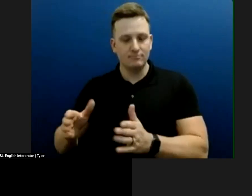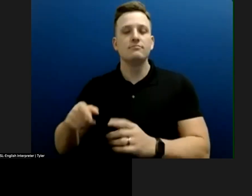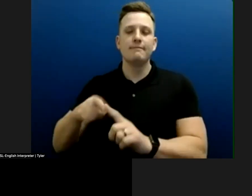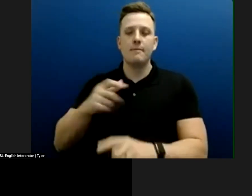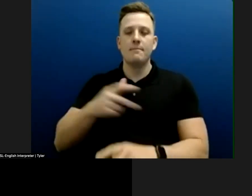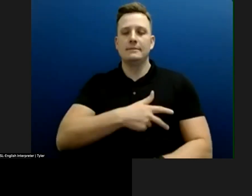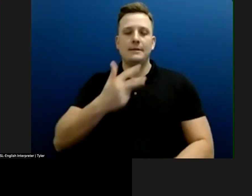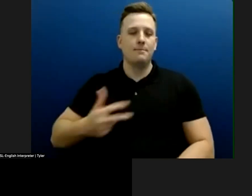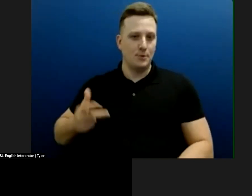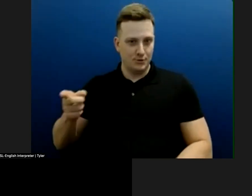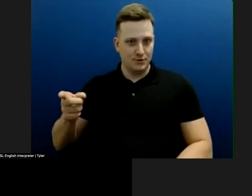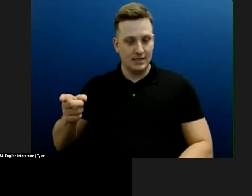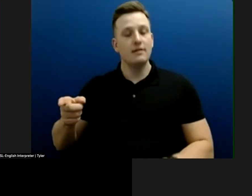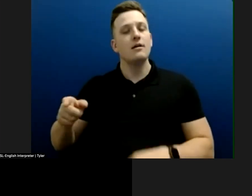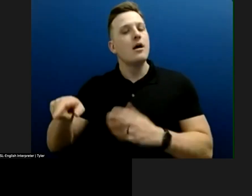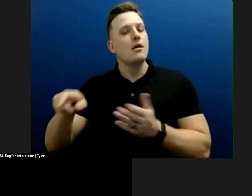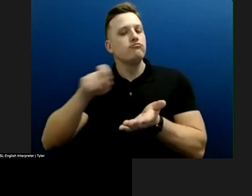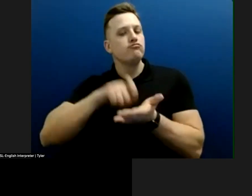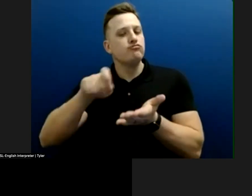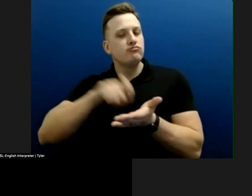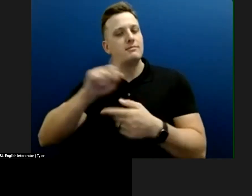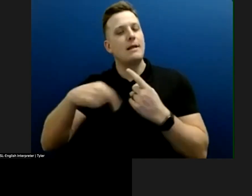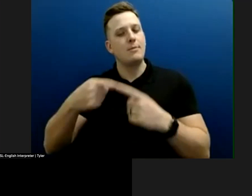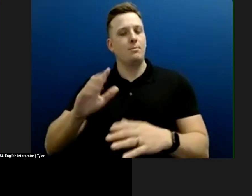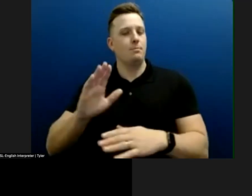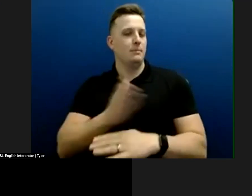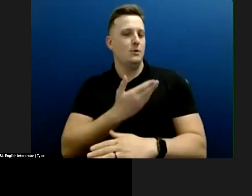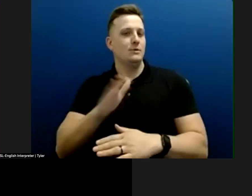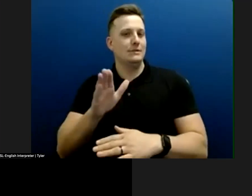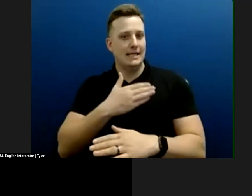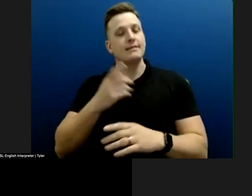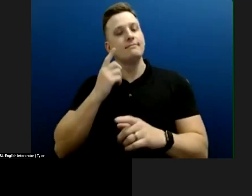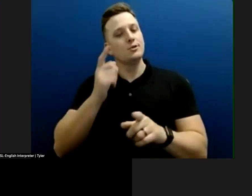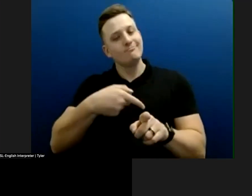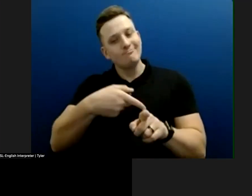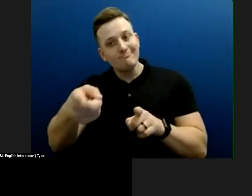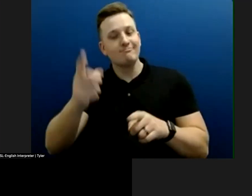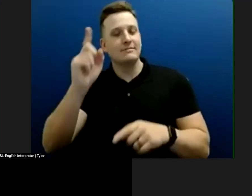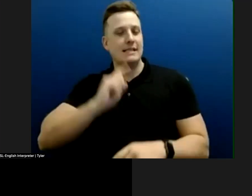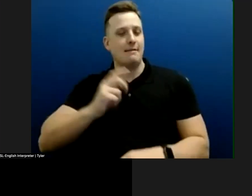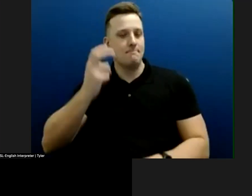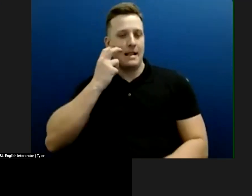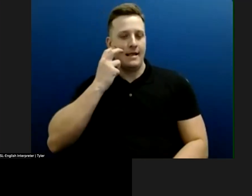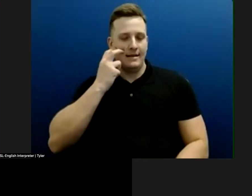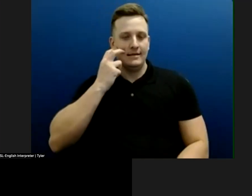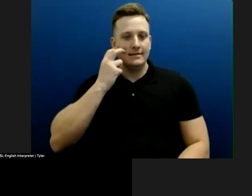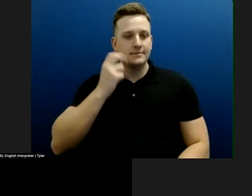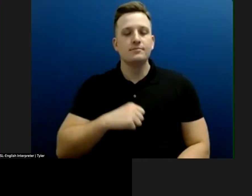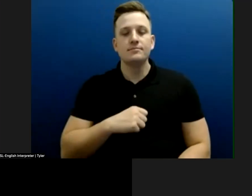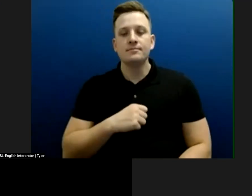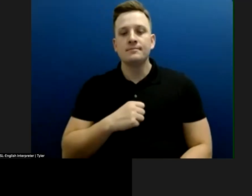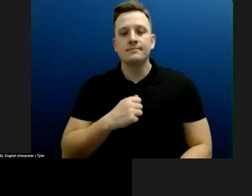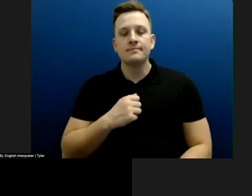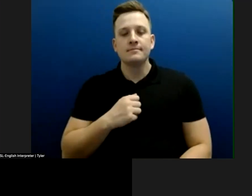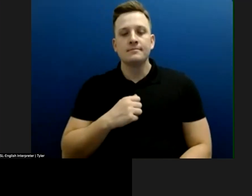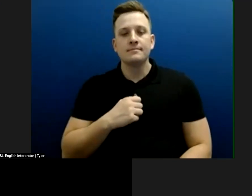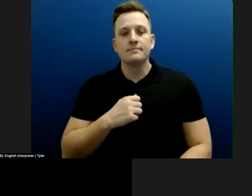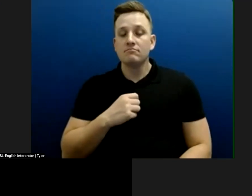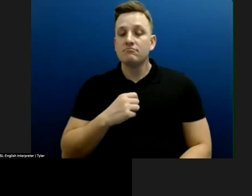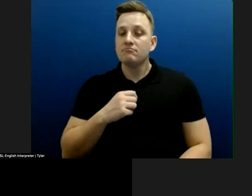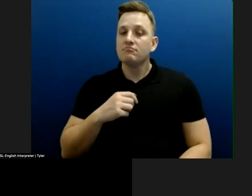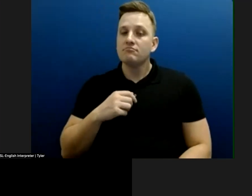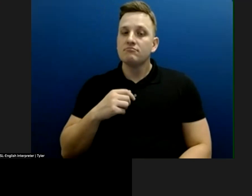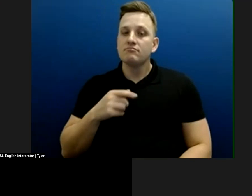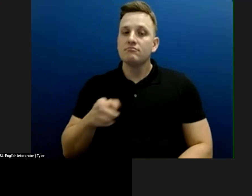about music in the field of deaf blindness, and there are some students at